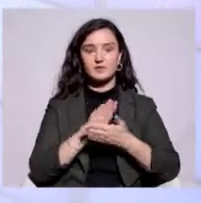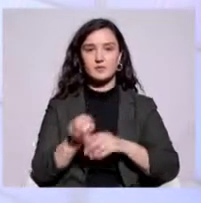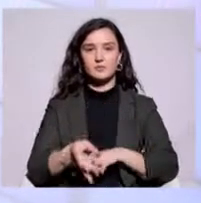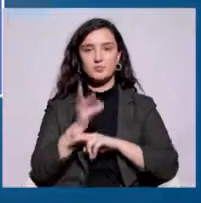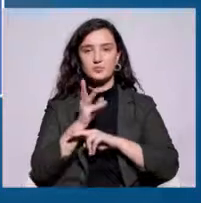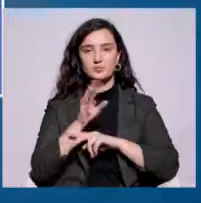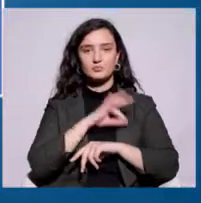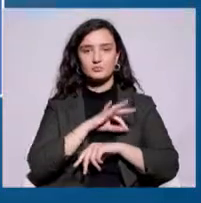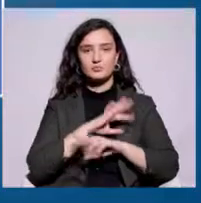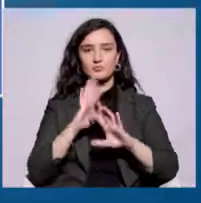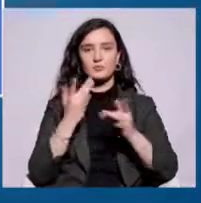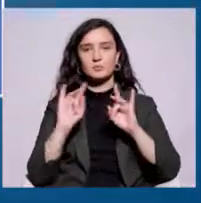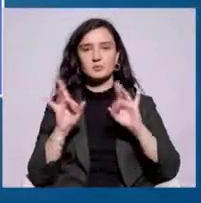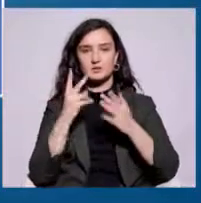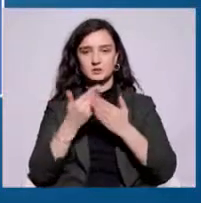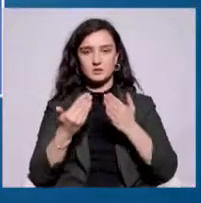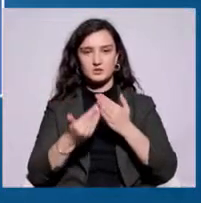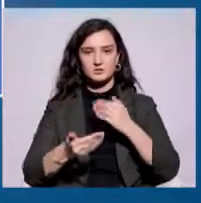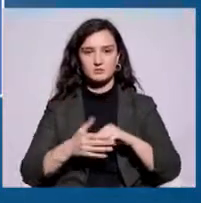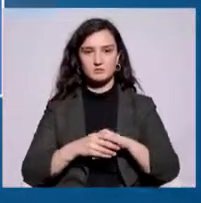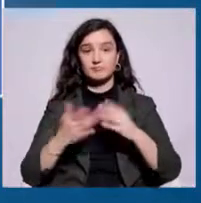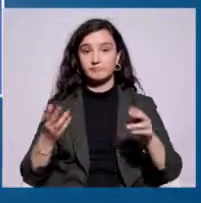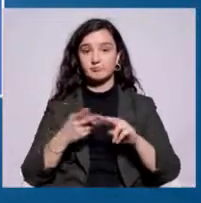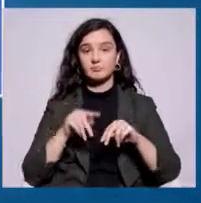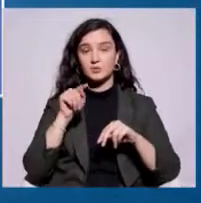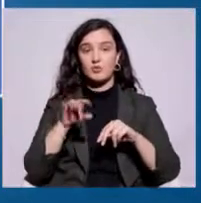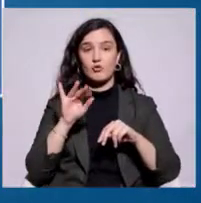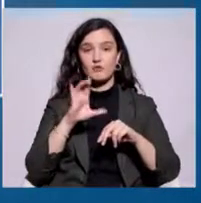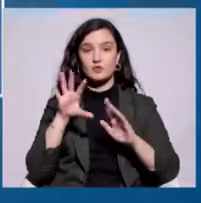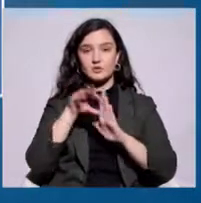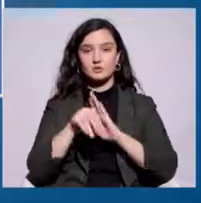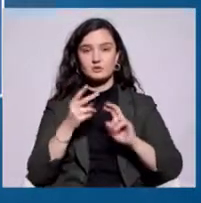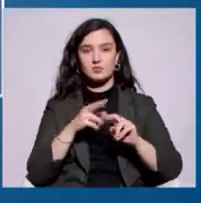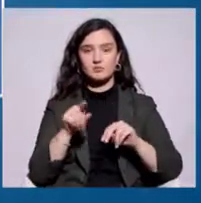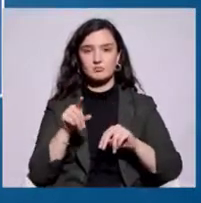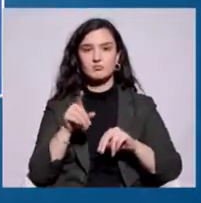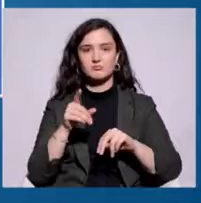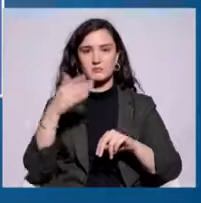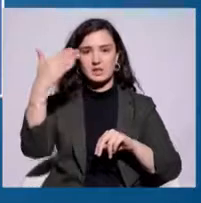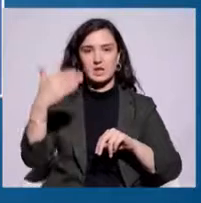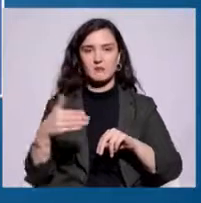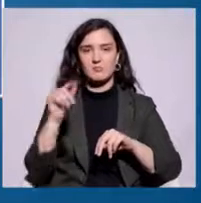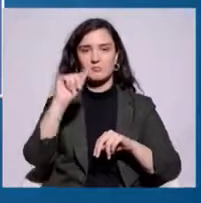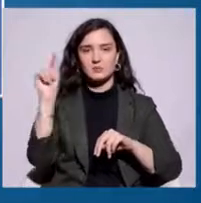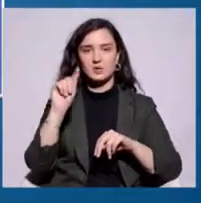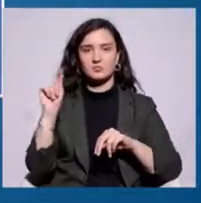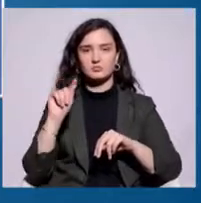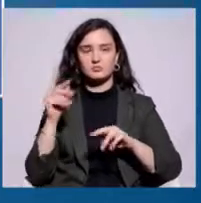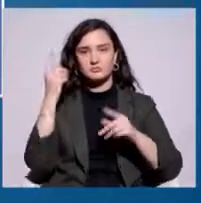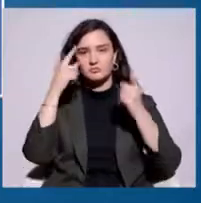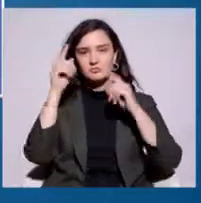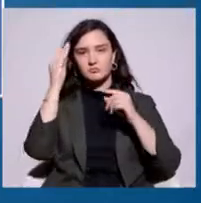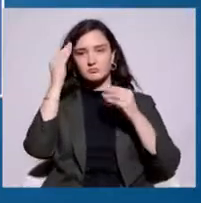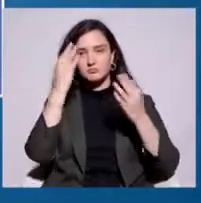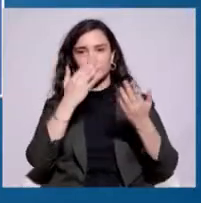projector to use for presentations. And in the office, there is a whiteboard to write